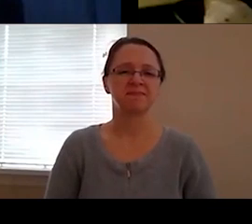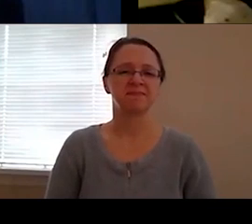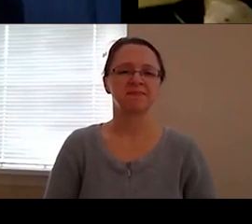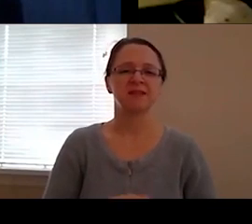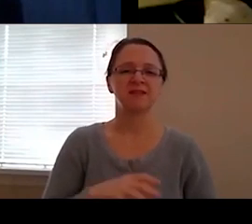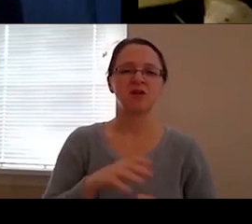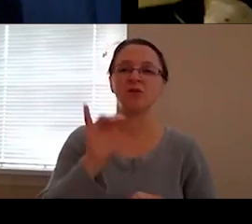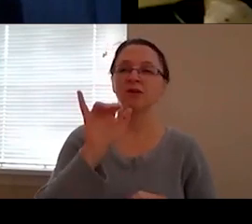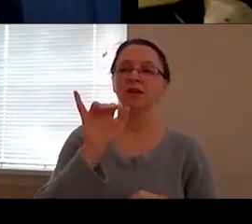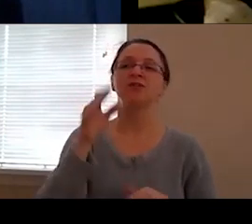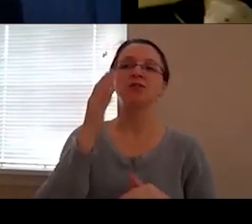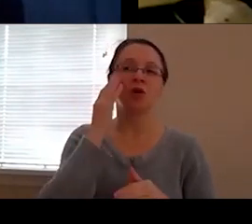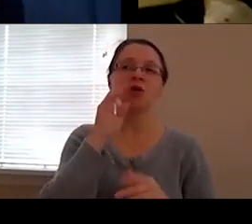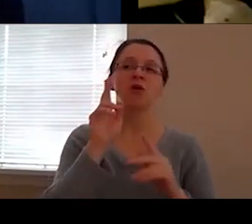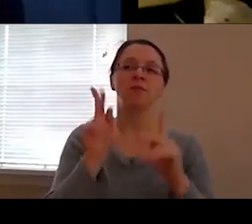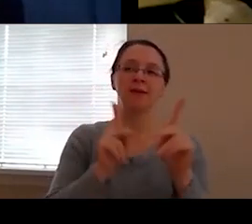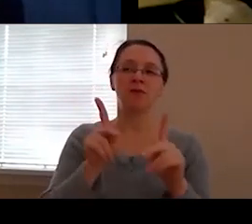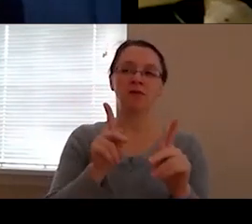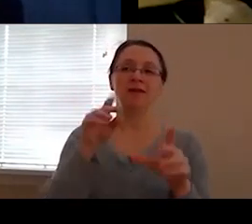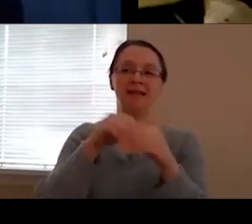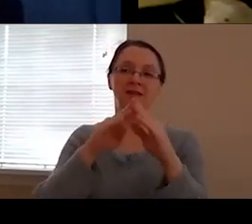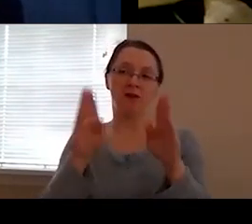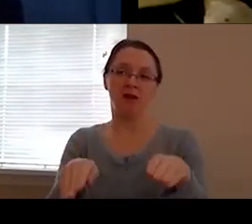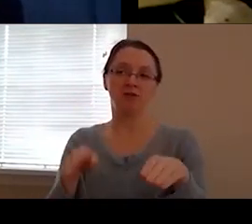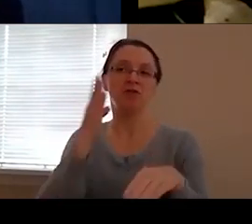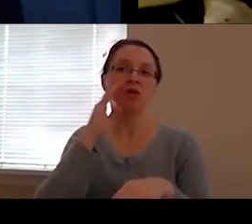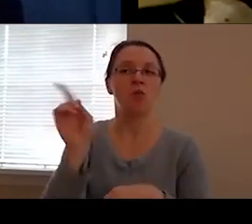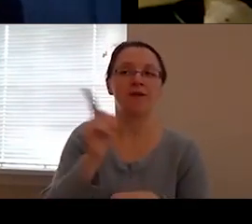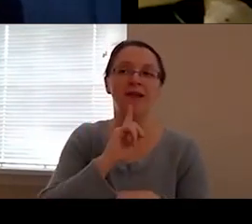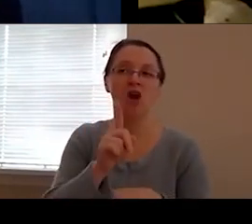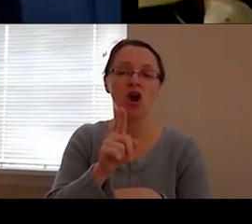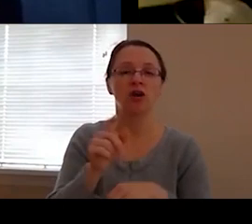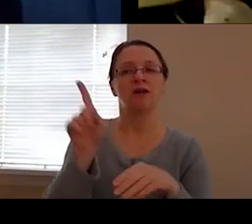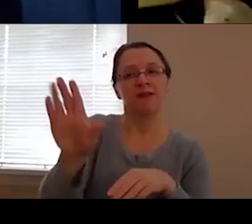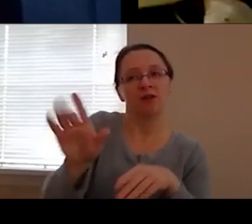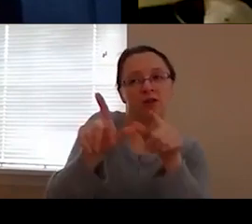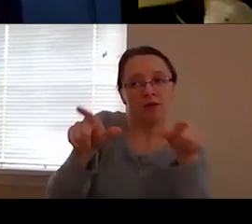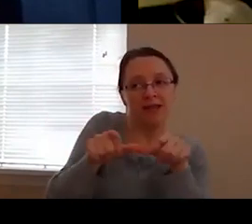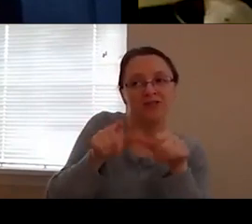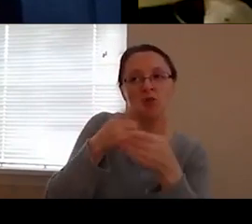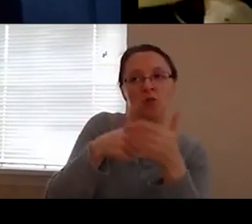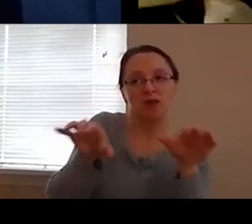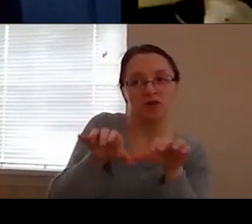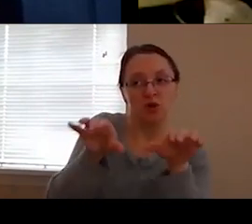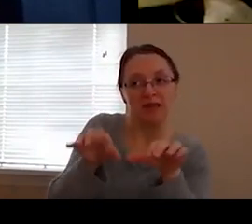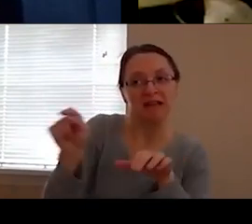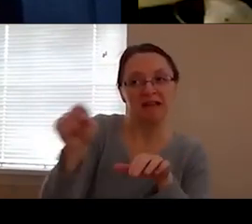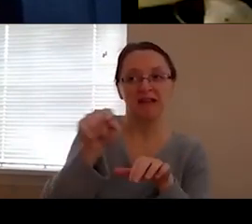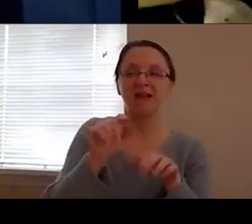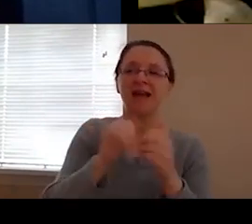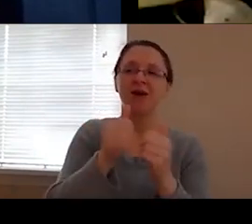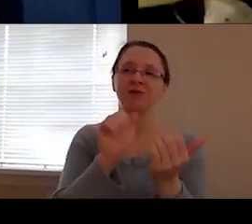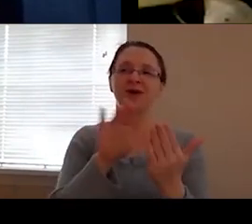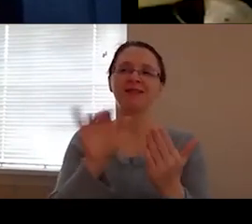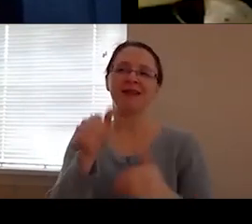tell where people are in their homes and even ascertain what people are doing. So how do you address these